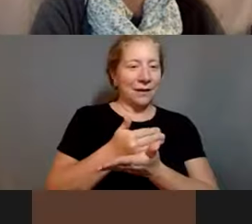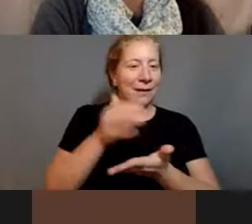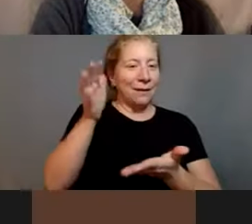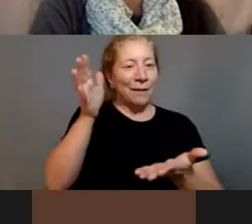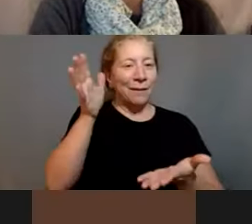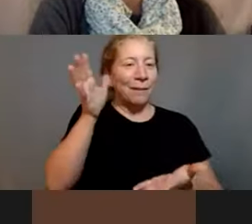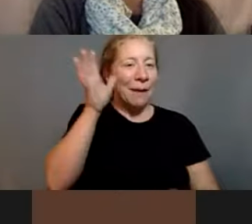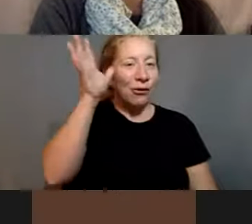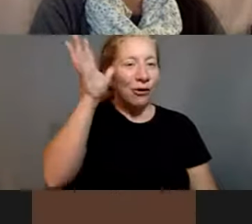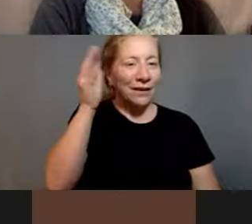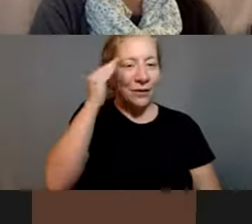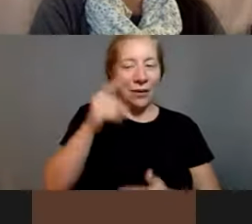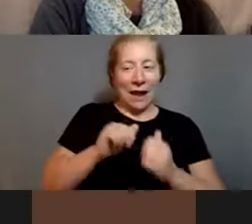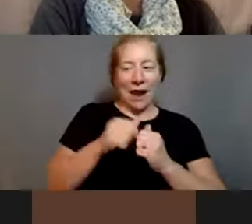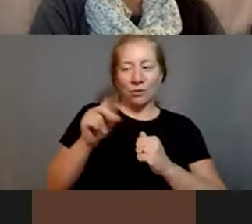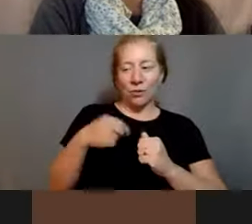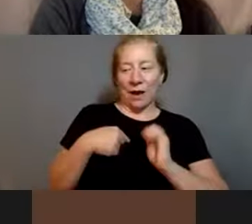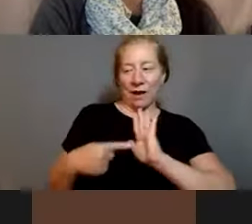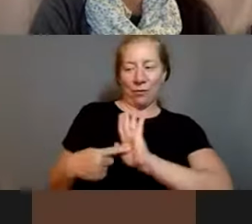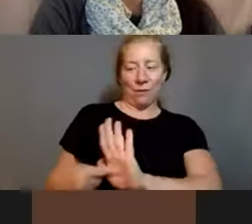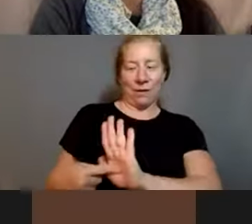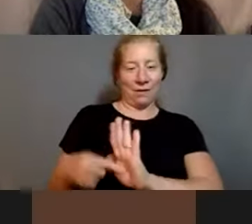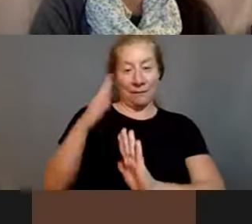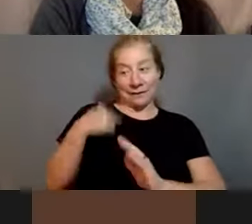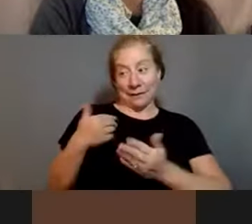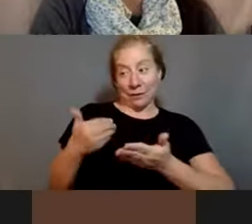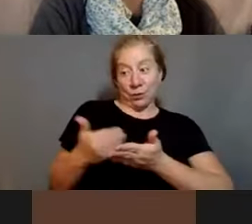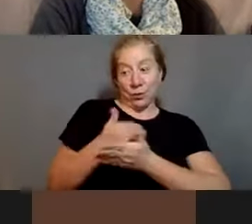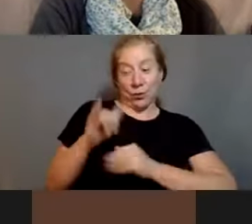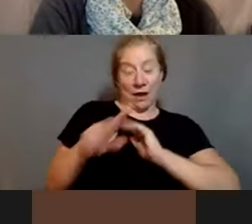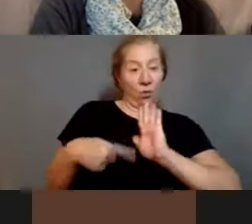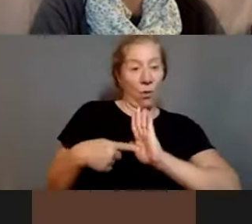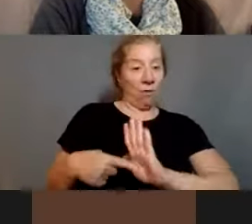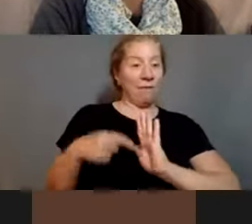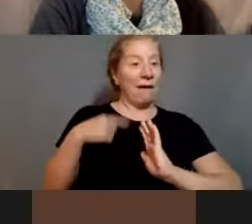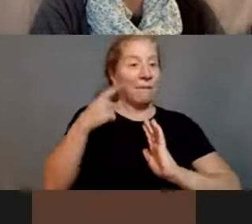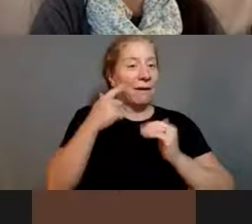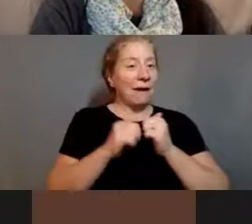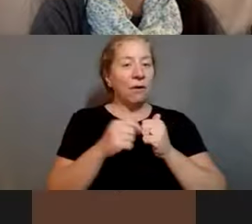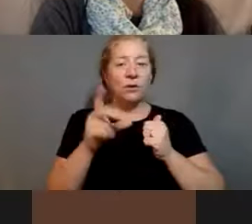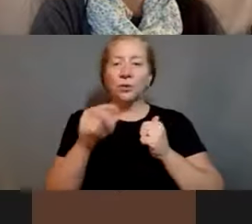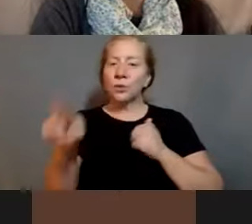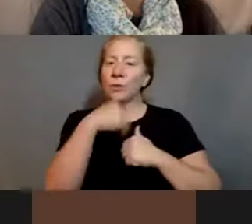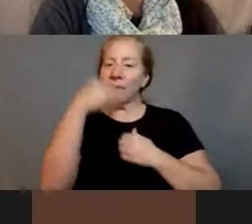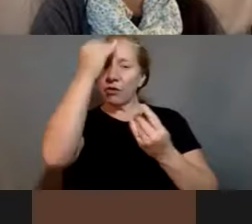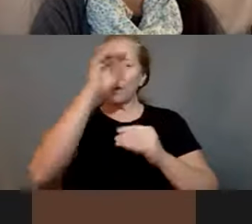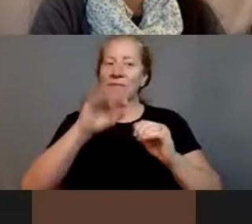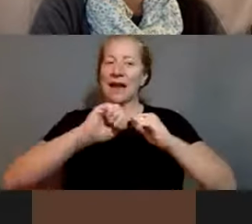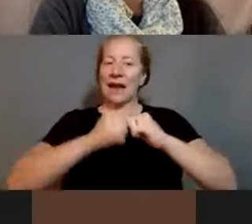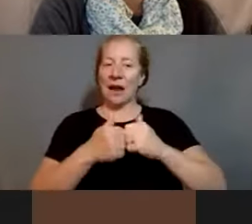role model in my parent role. And so I don't know, I just wondered if you had thoughts about that,